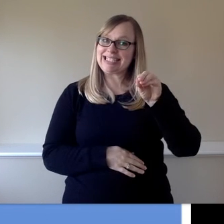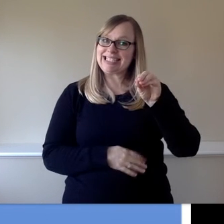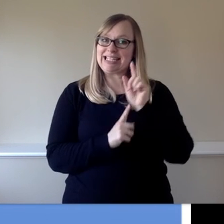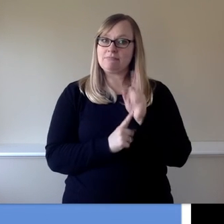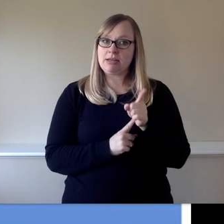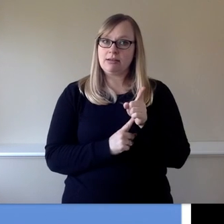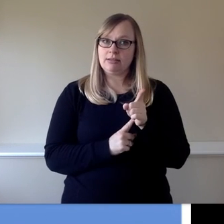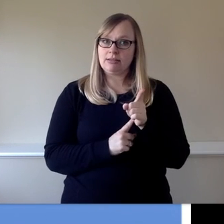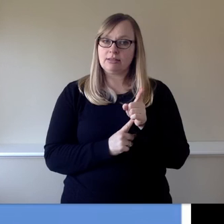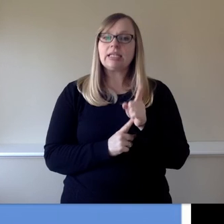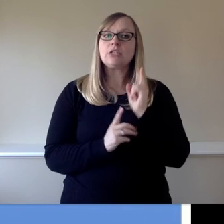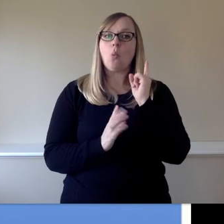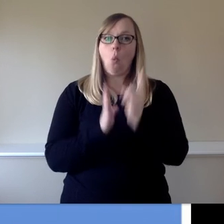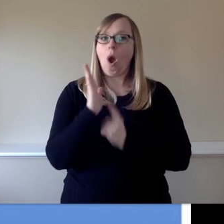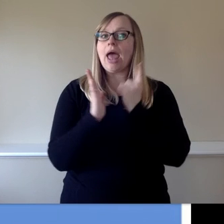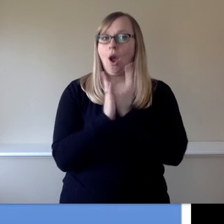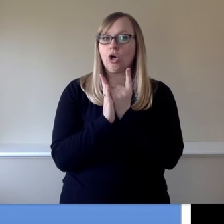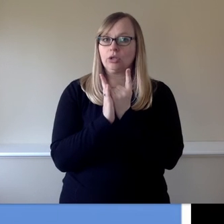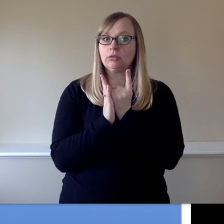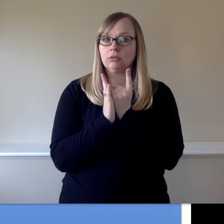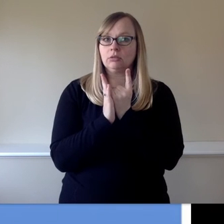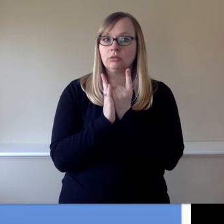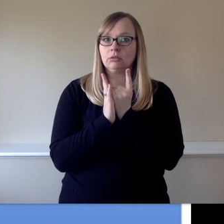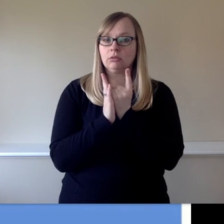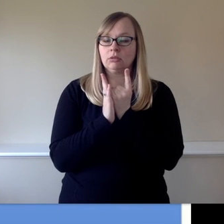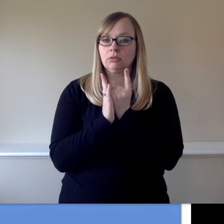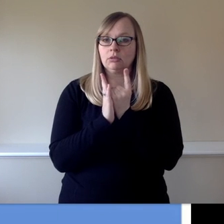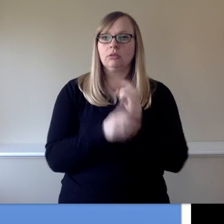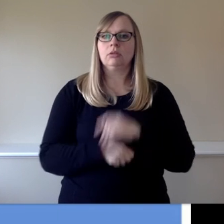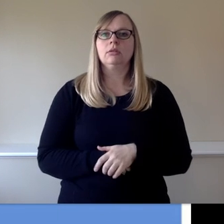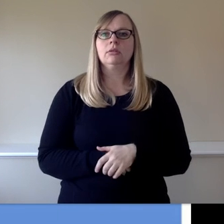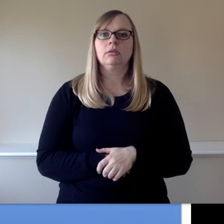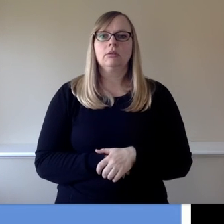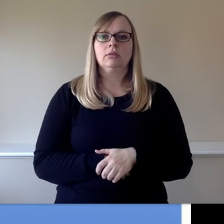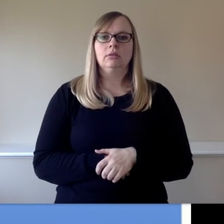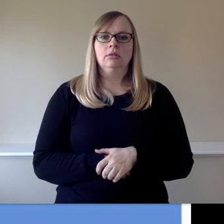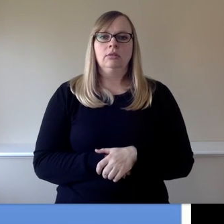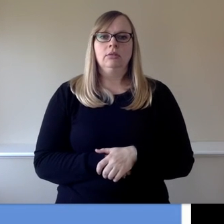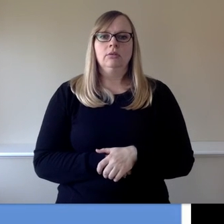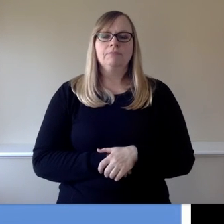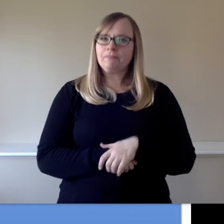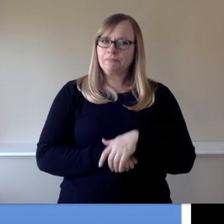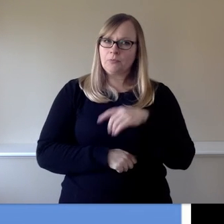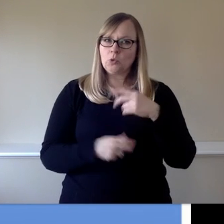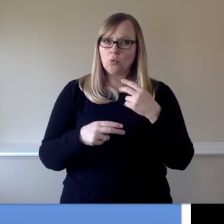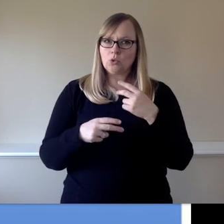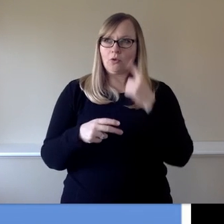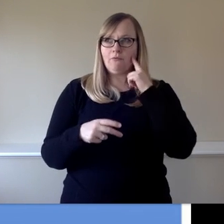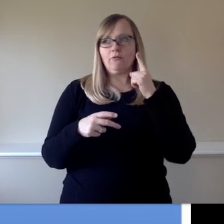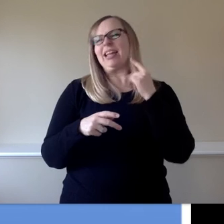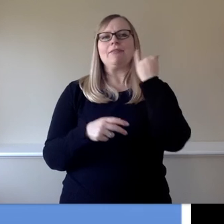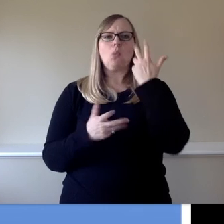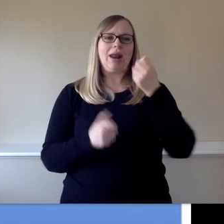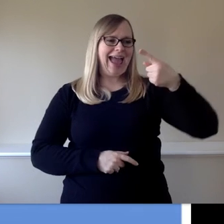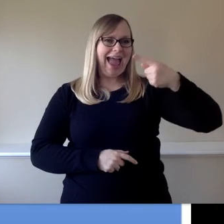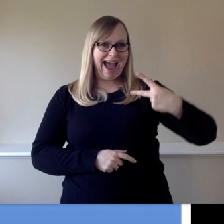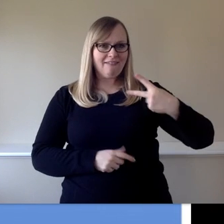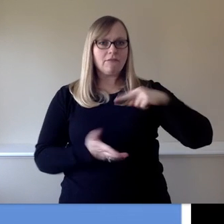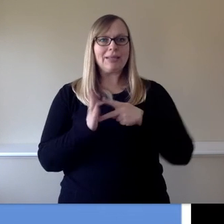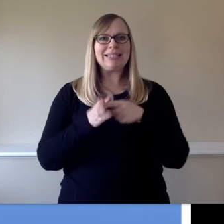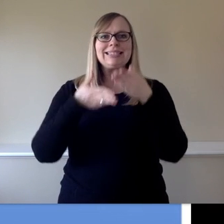minutes makes up an entire hour. And we figure out things in half using division by dividing by